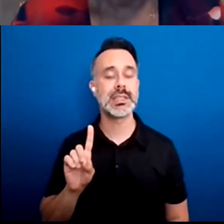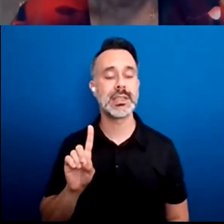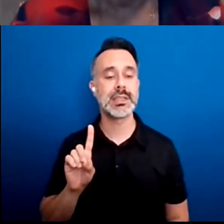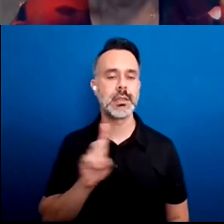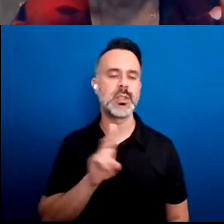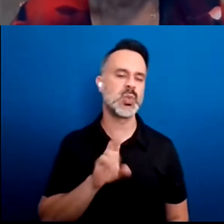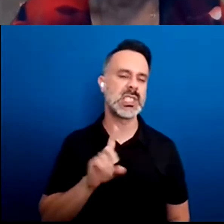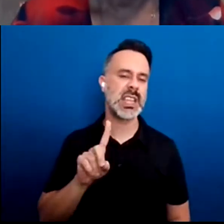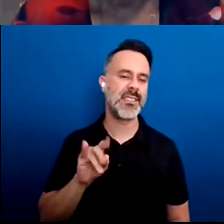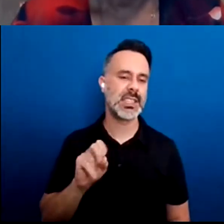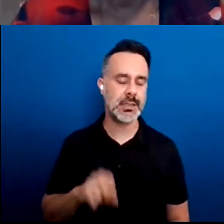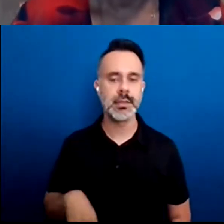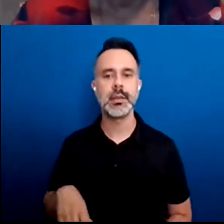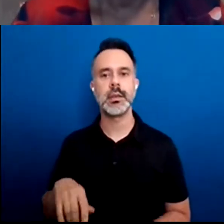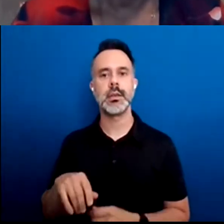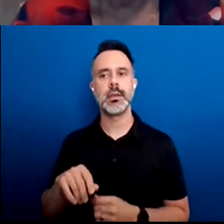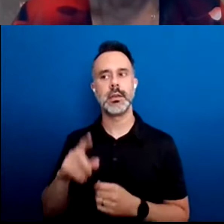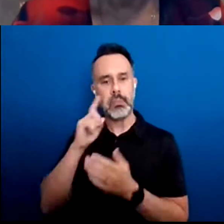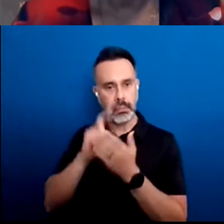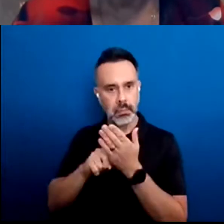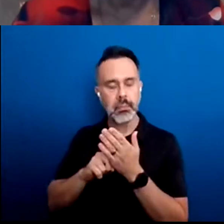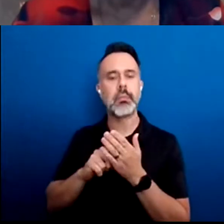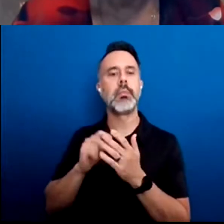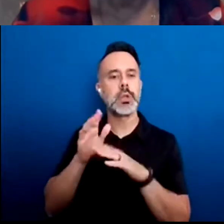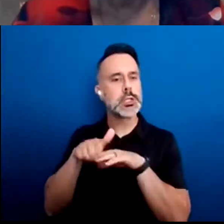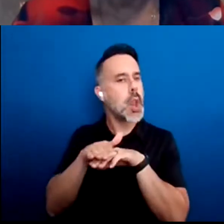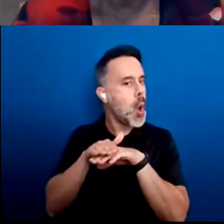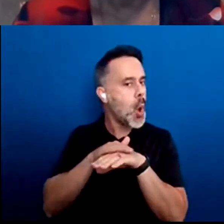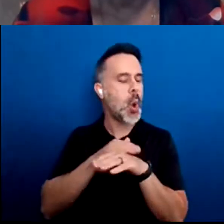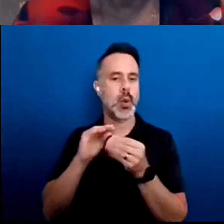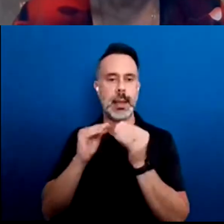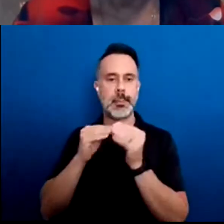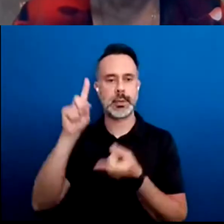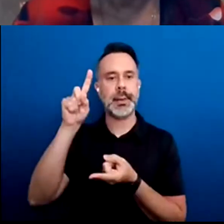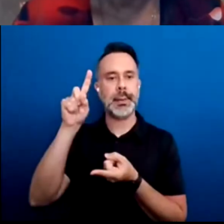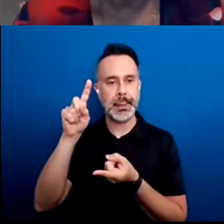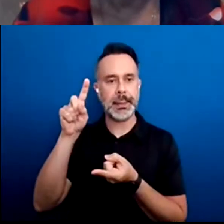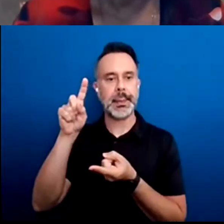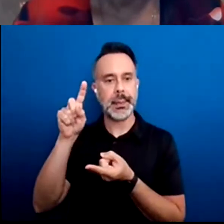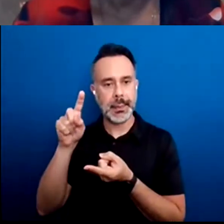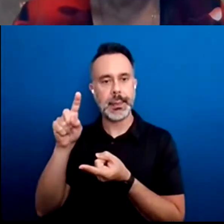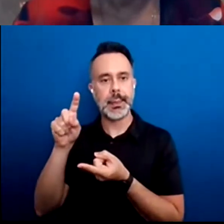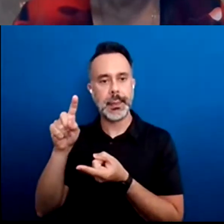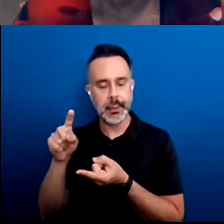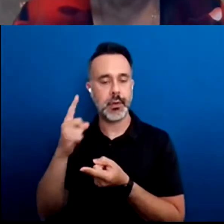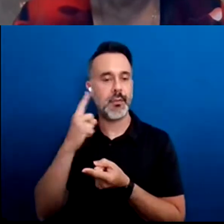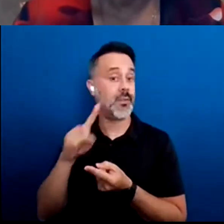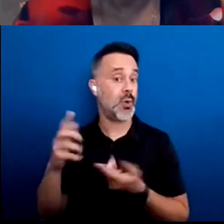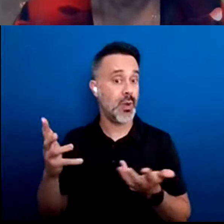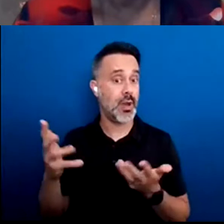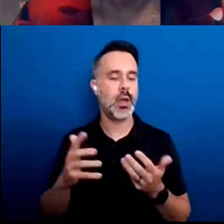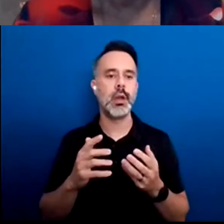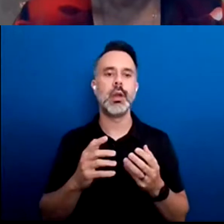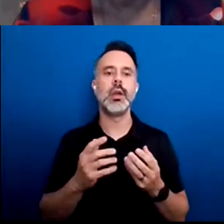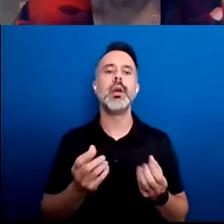also seen maybe a very slow decline in the number of patients hospitalized. It's not been as fast as we'd